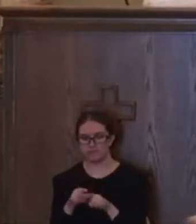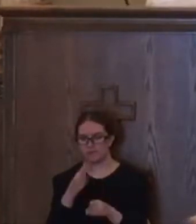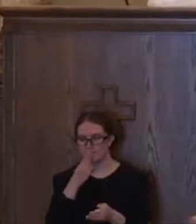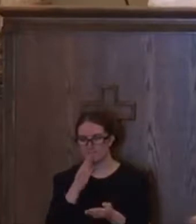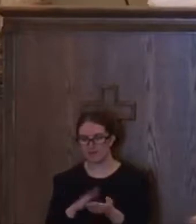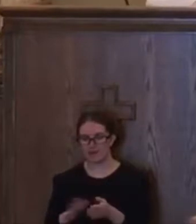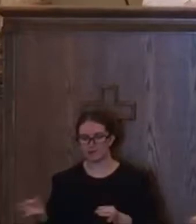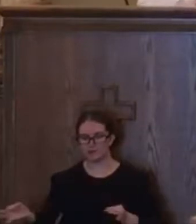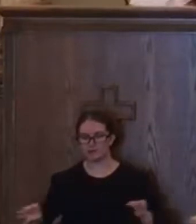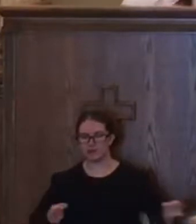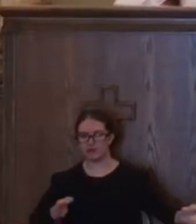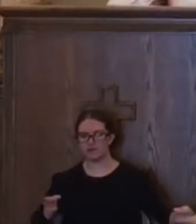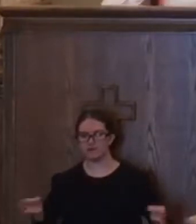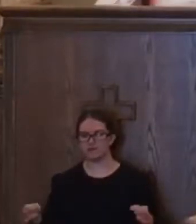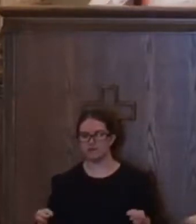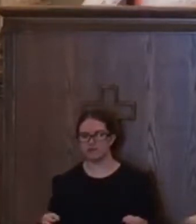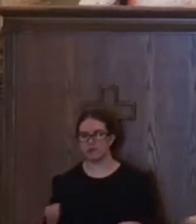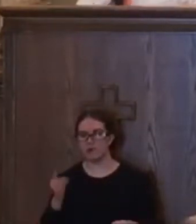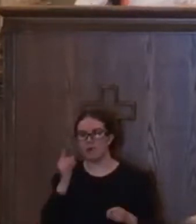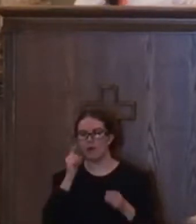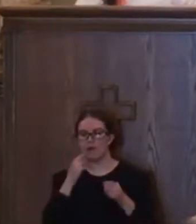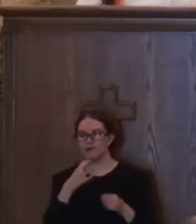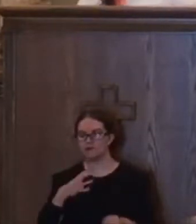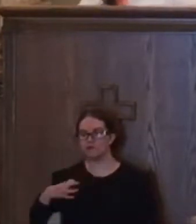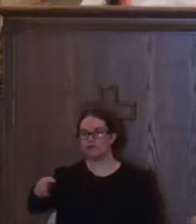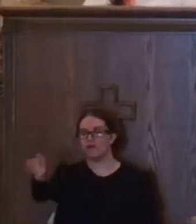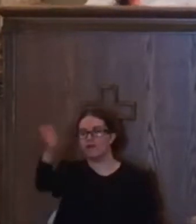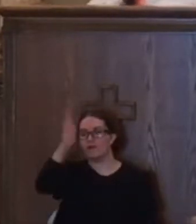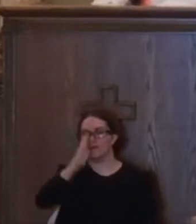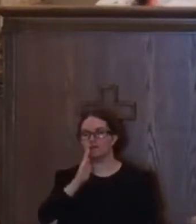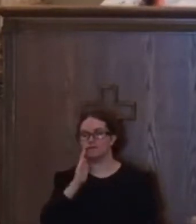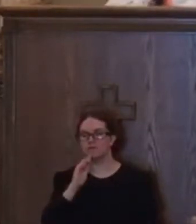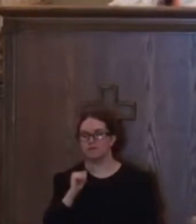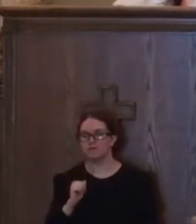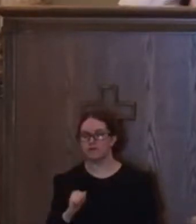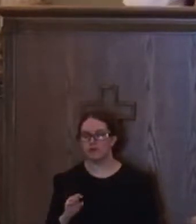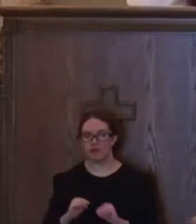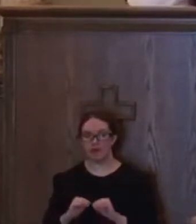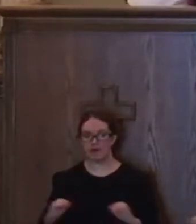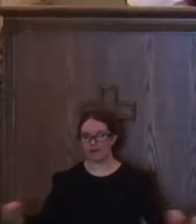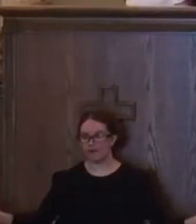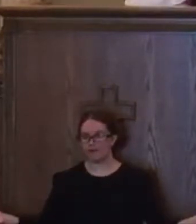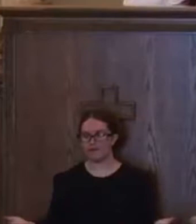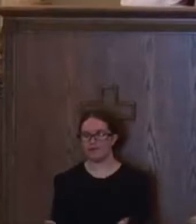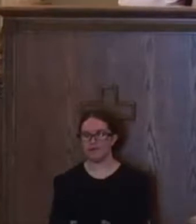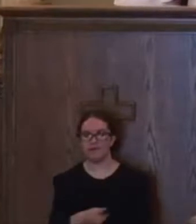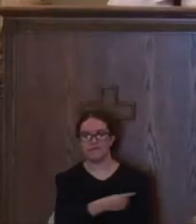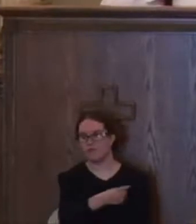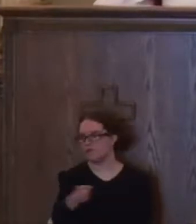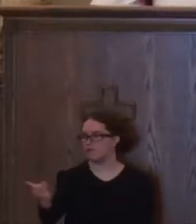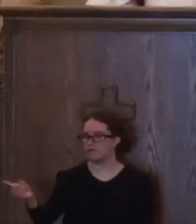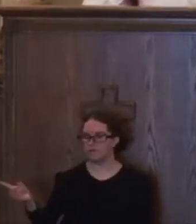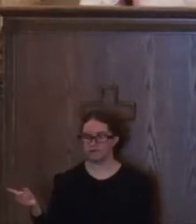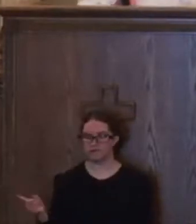judge. And while you're crying out to God, he's going to tell you, there's nothing here for you. You're not going to get what